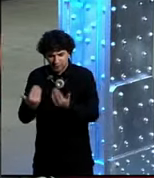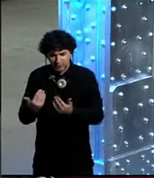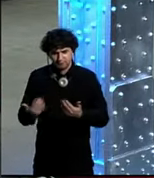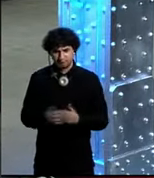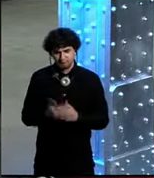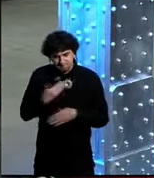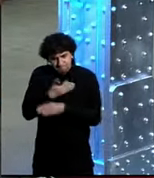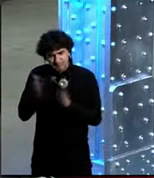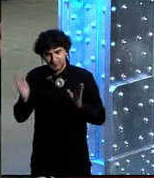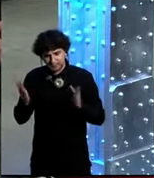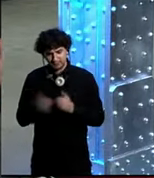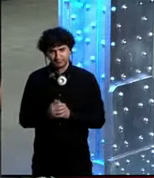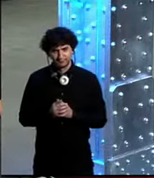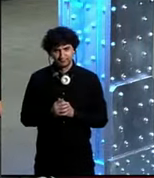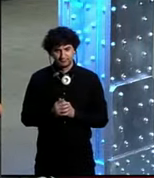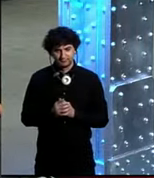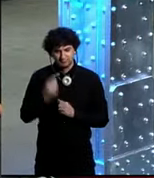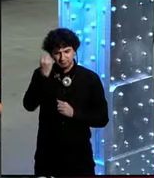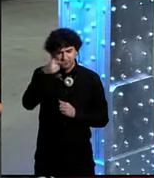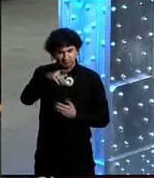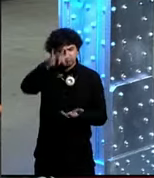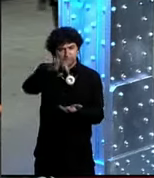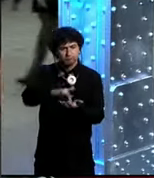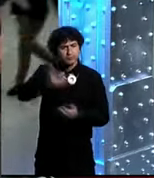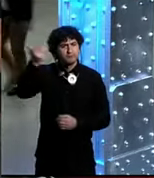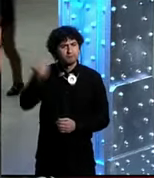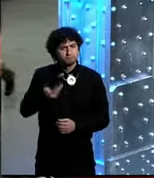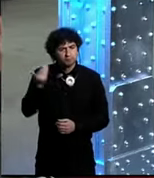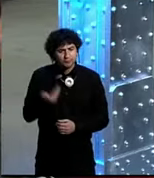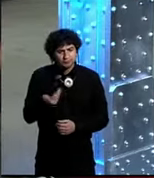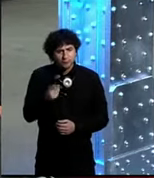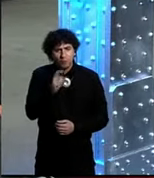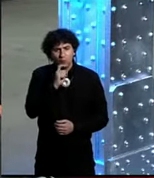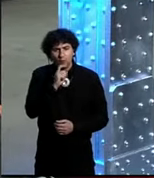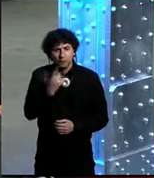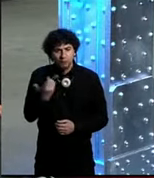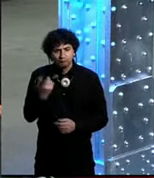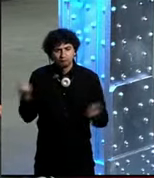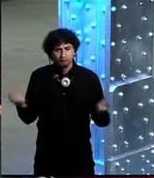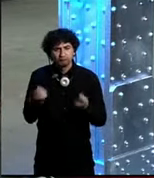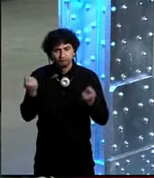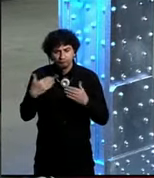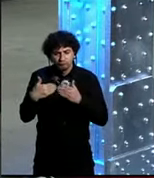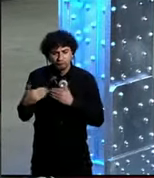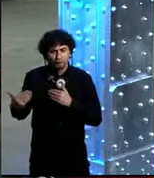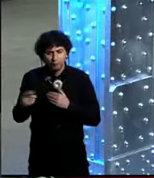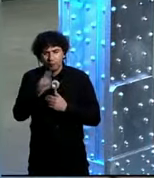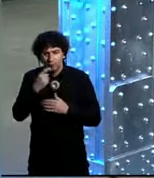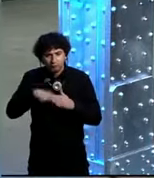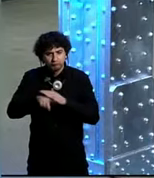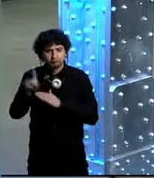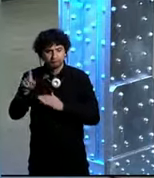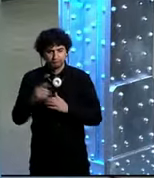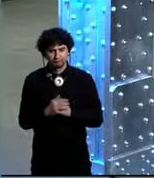think those big events like MIPCOM will be evolving in the next years? I think they will